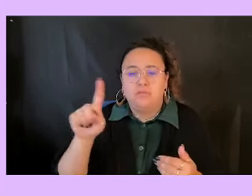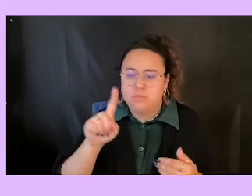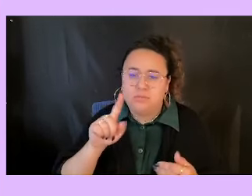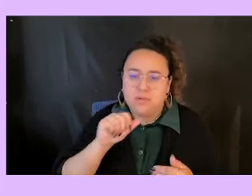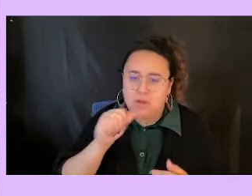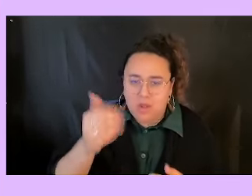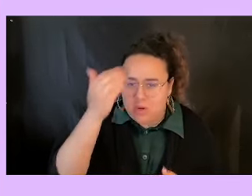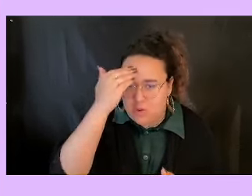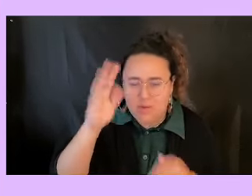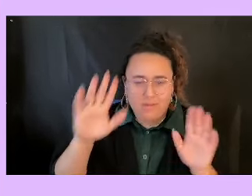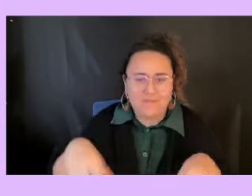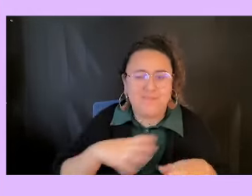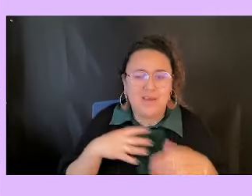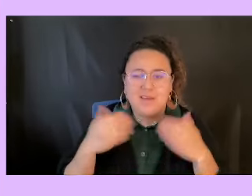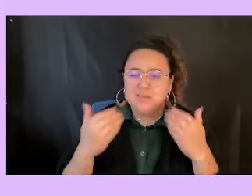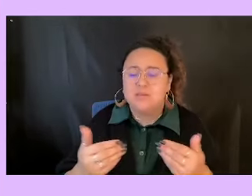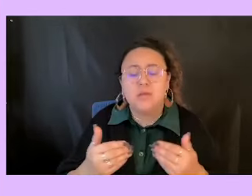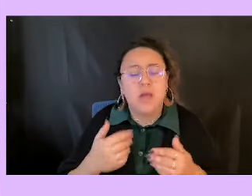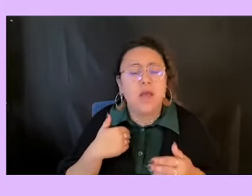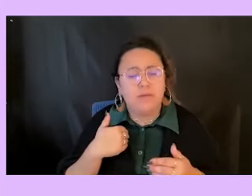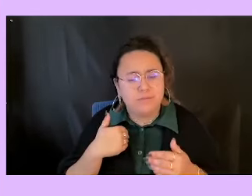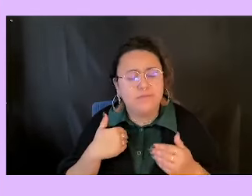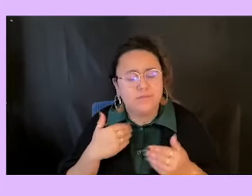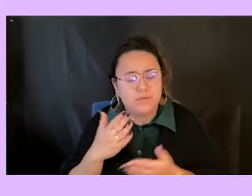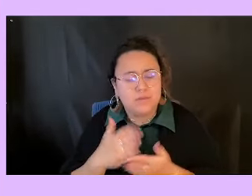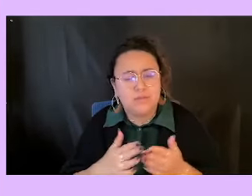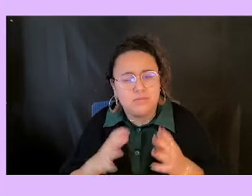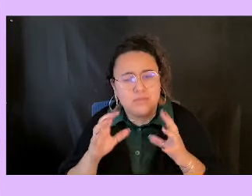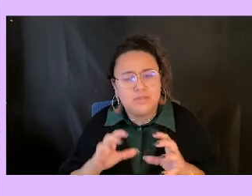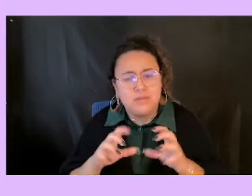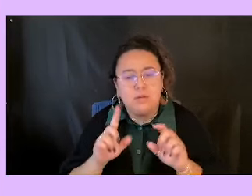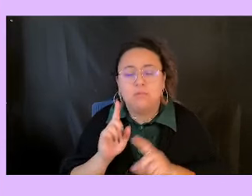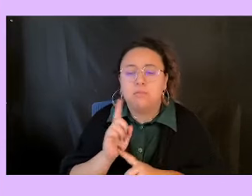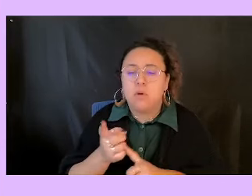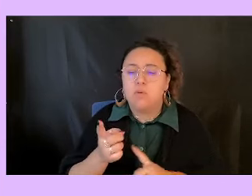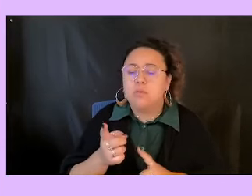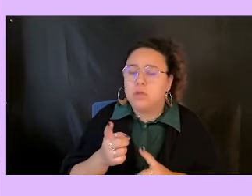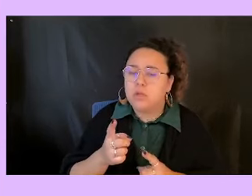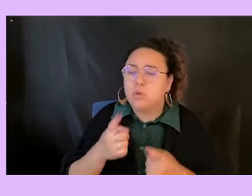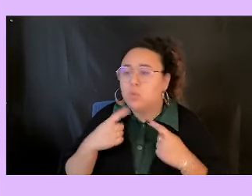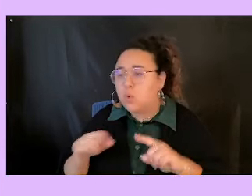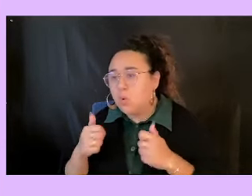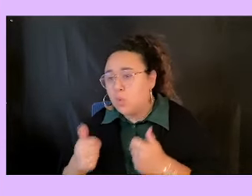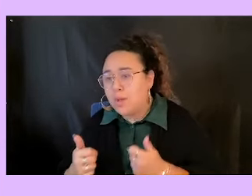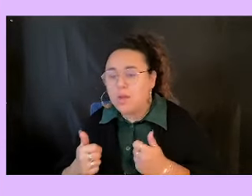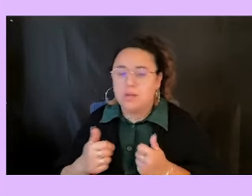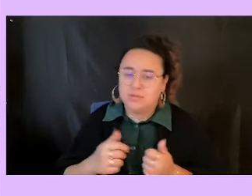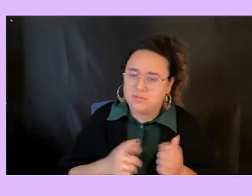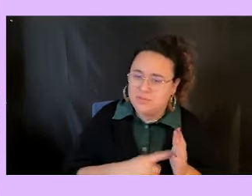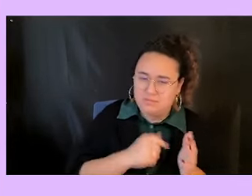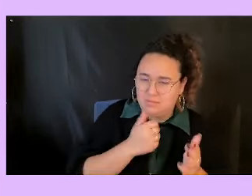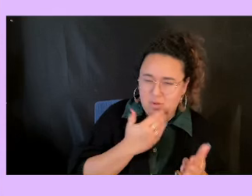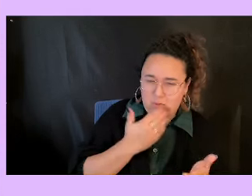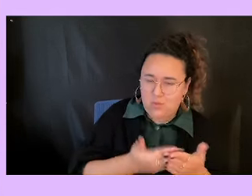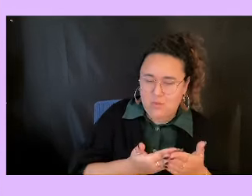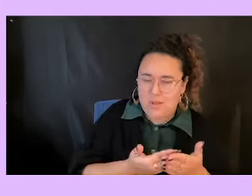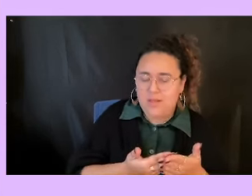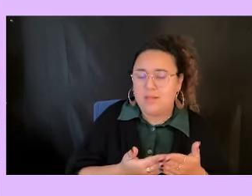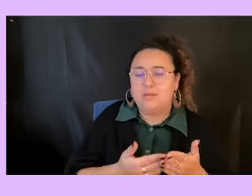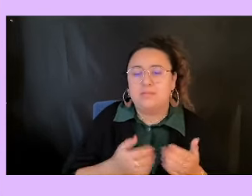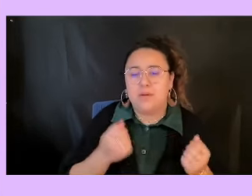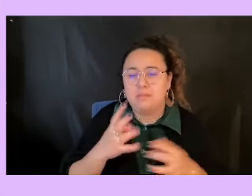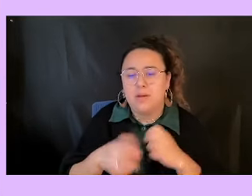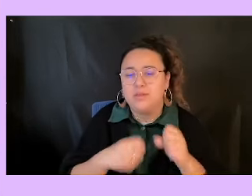And sometimes it works really well. Sometimes it doesn't work as well. But I think, again, like multi-year commitments are an opportunity to say, like, this is a